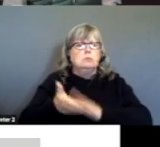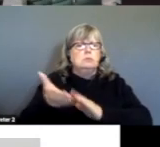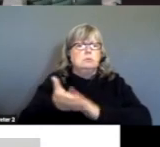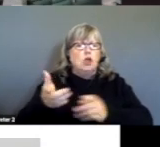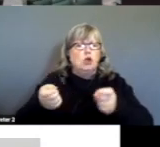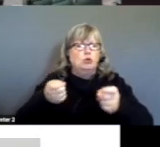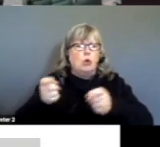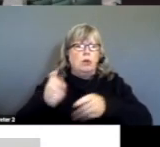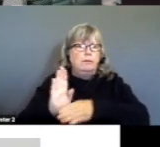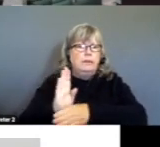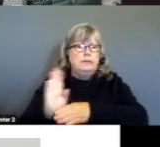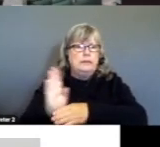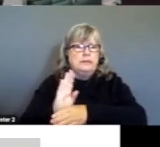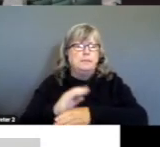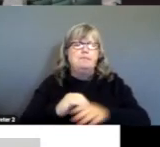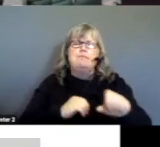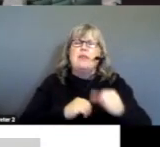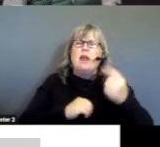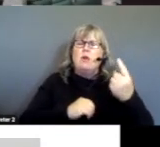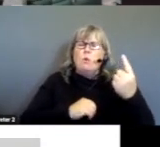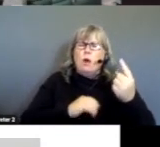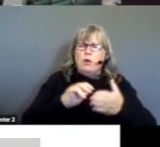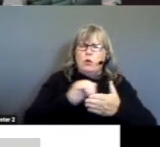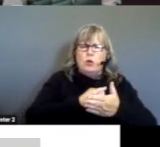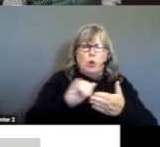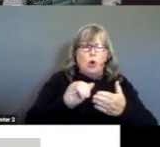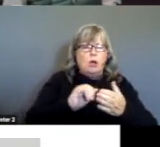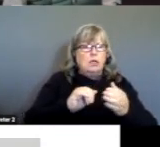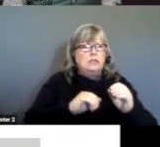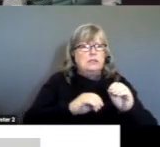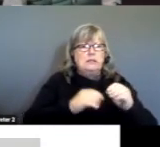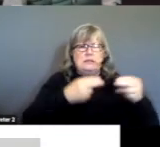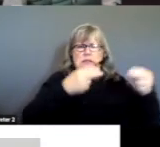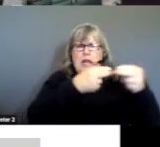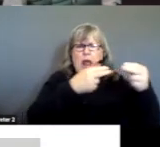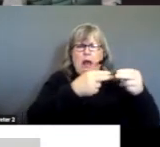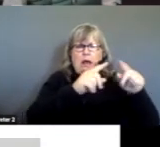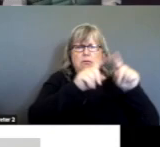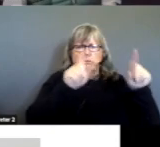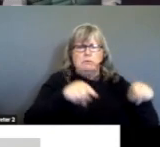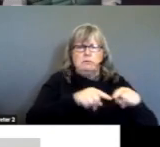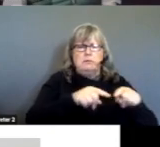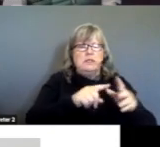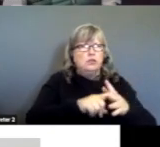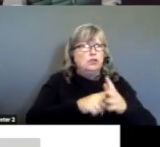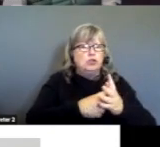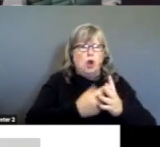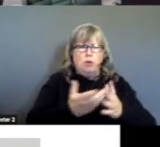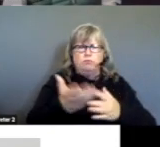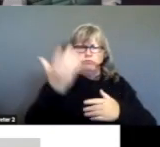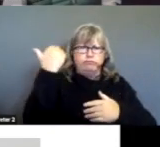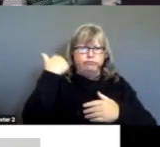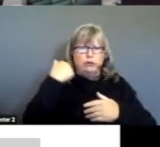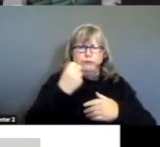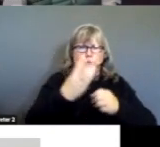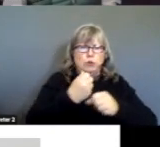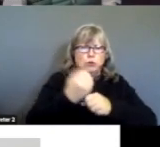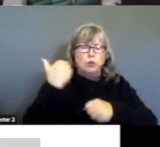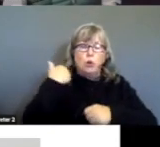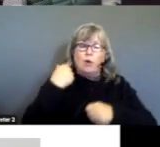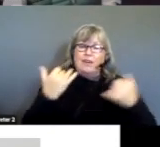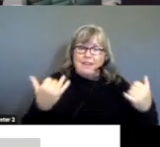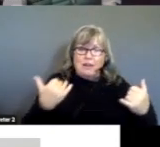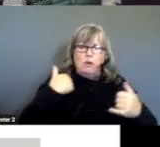There's one in New York. I should have put up a slide about that. There's one in New York that started years ago that now has 1,000 members and is